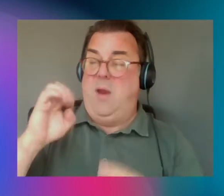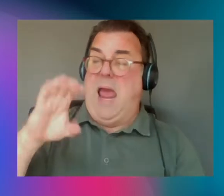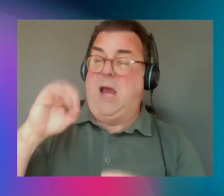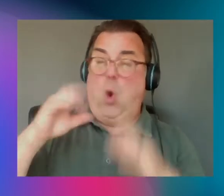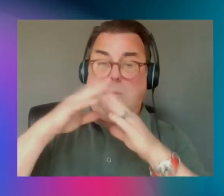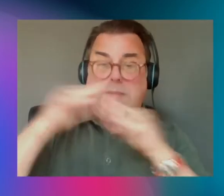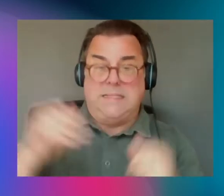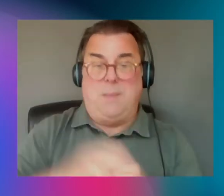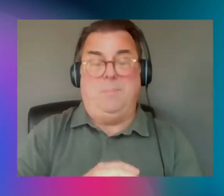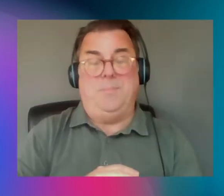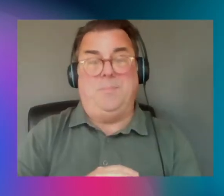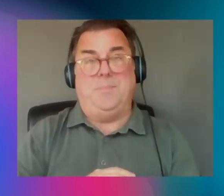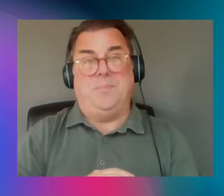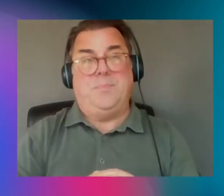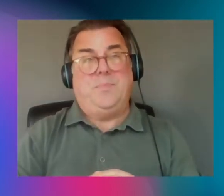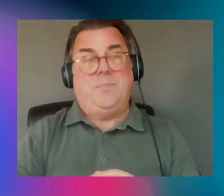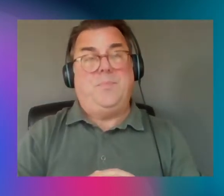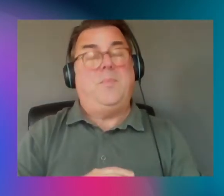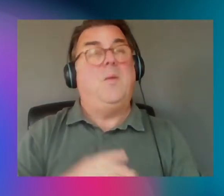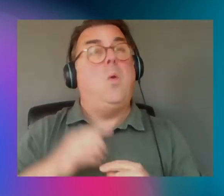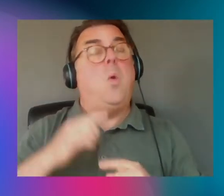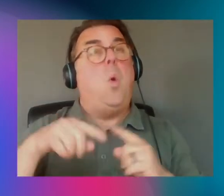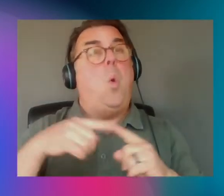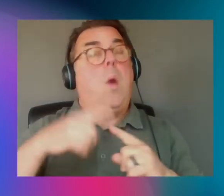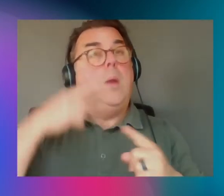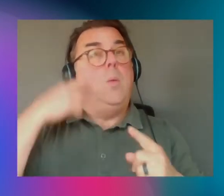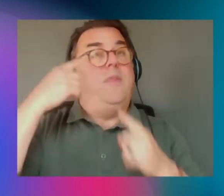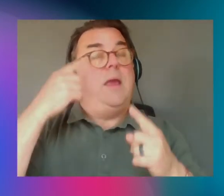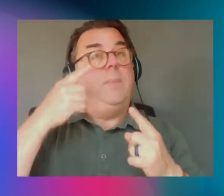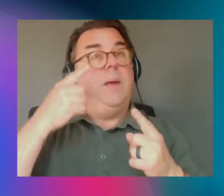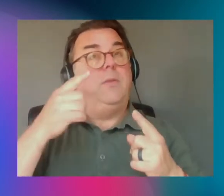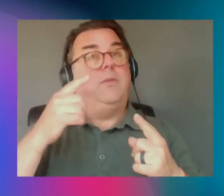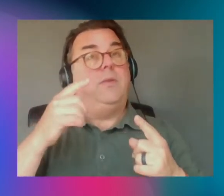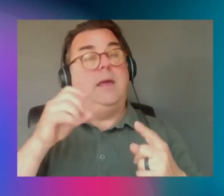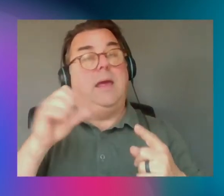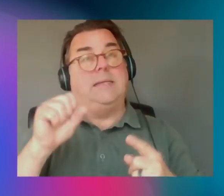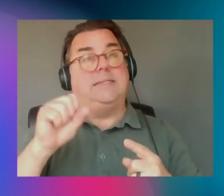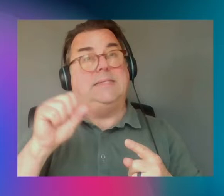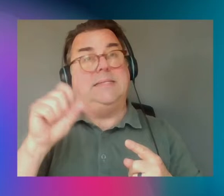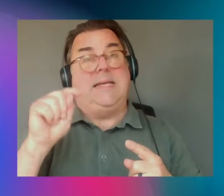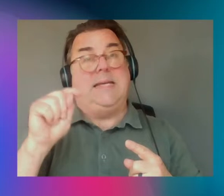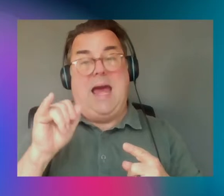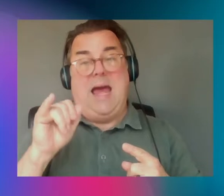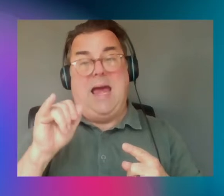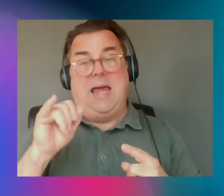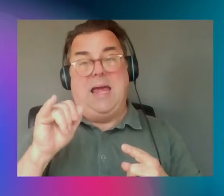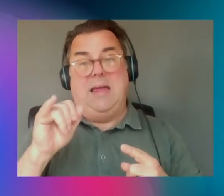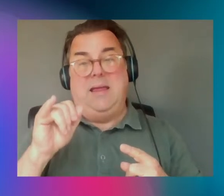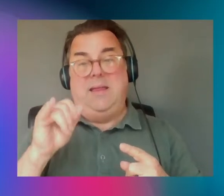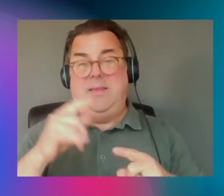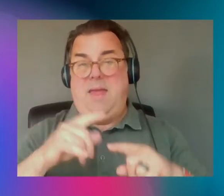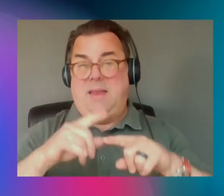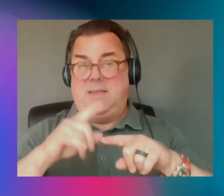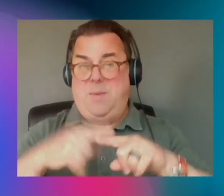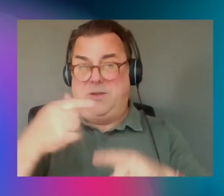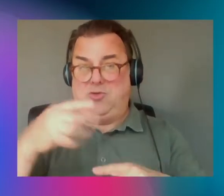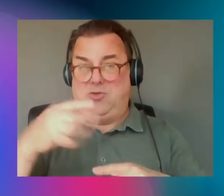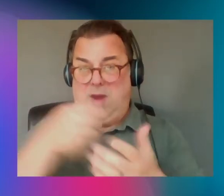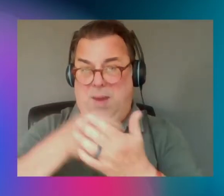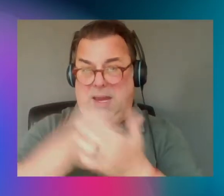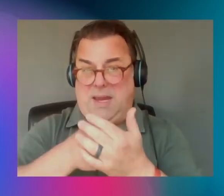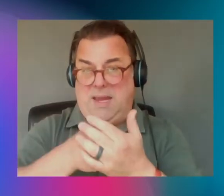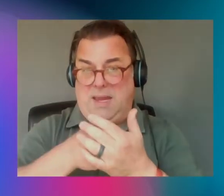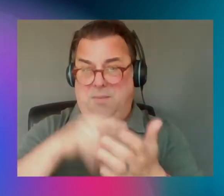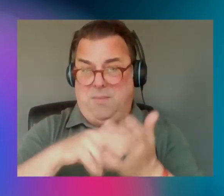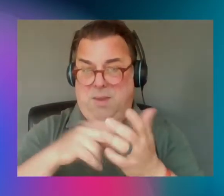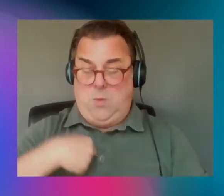I guess when we think about this ASDI, you touched based on the grants. That means we from